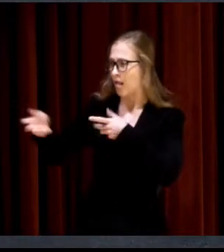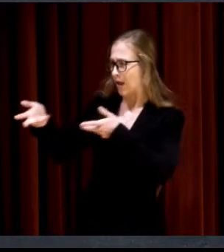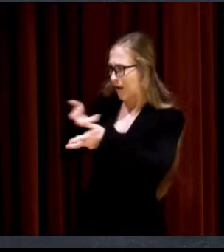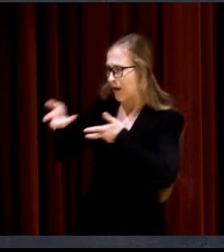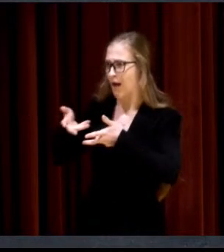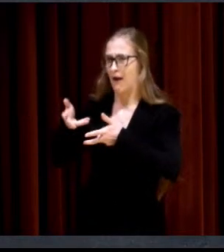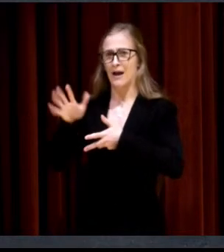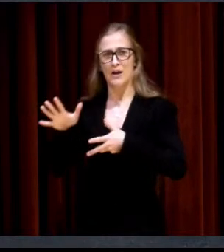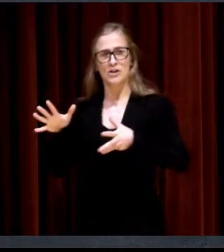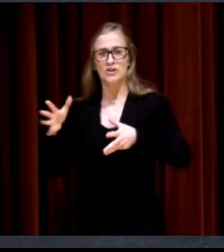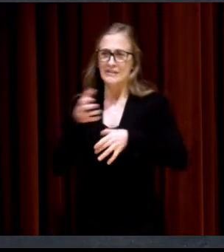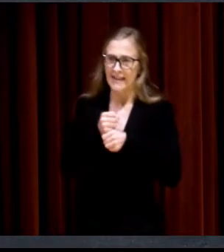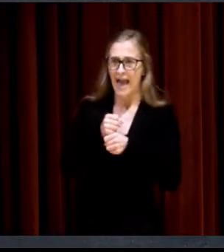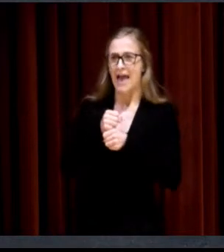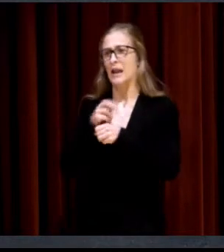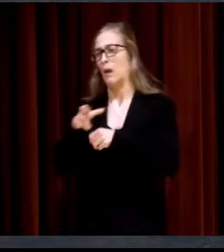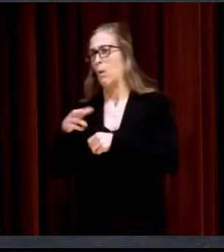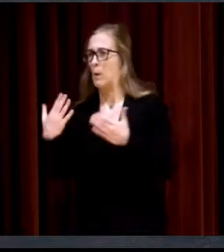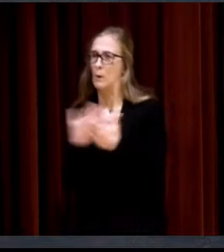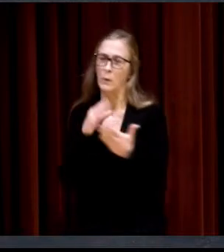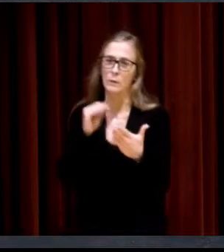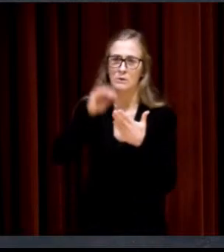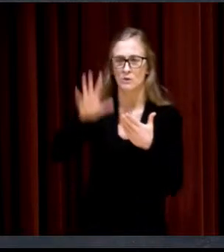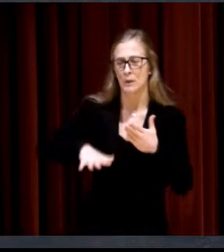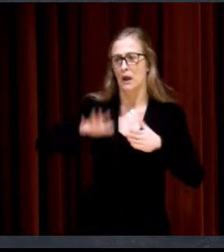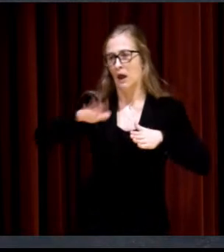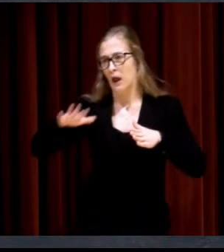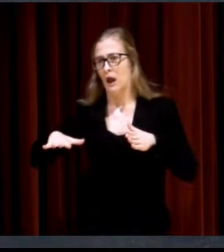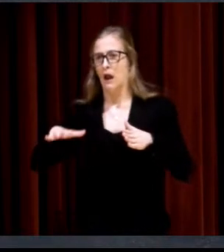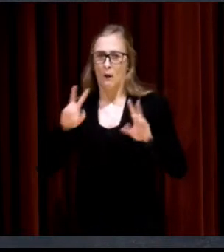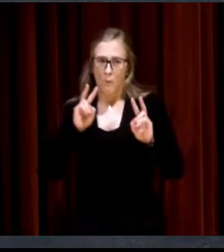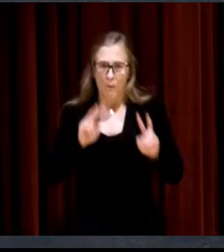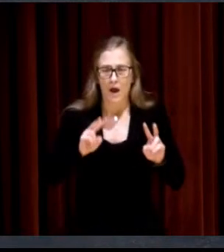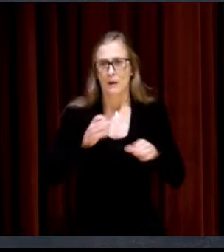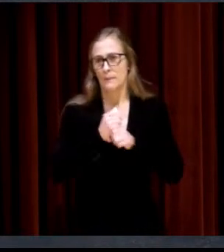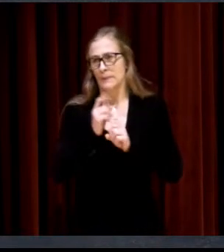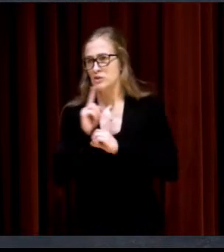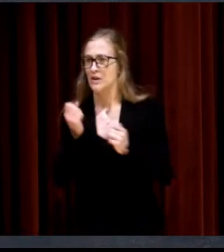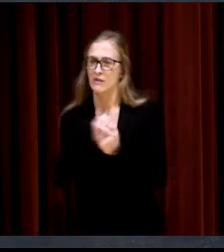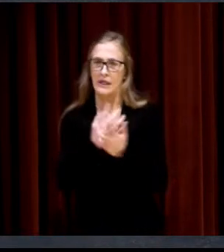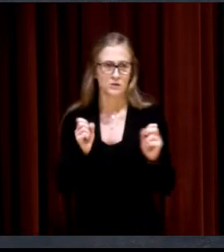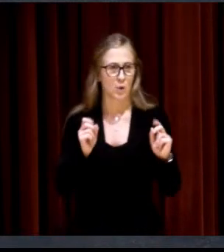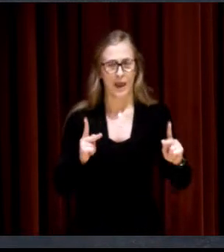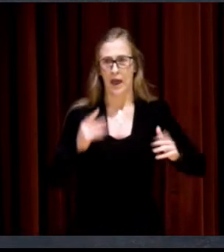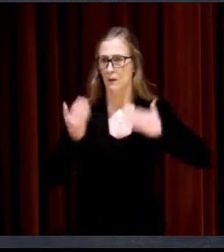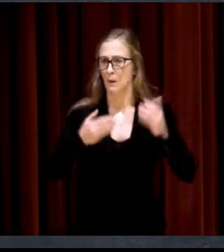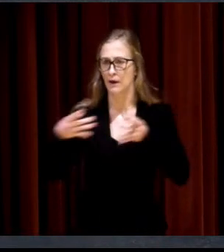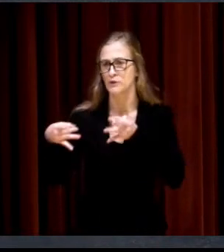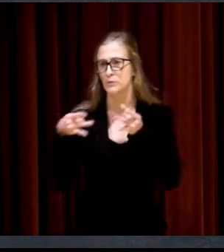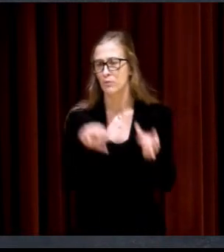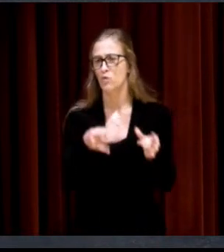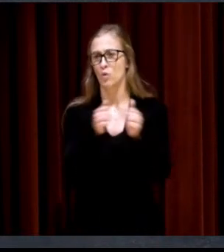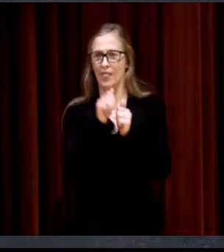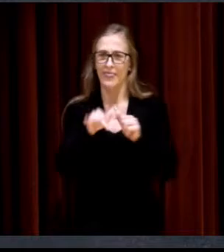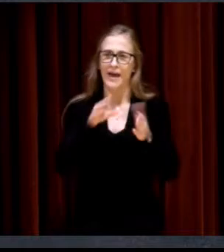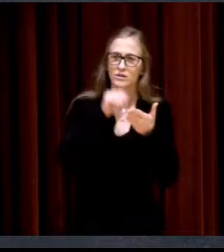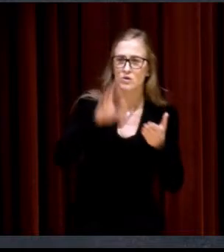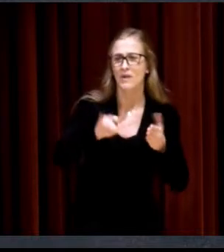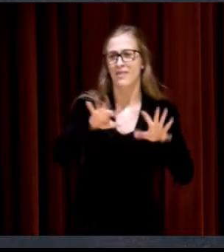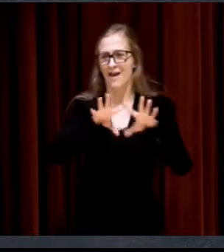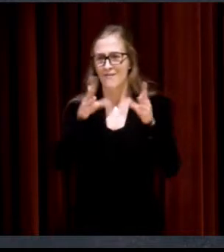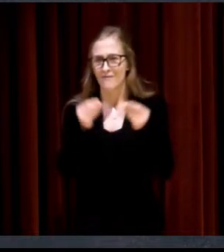you're getting or you're receiving a student, let's look out for them and try to wrap our arms around that kid or that student and that family as they